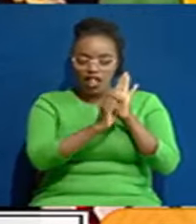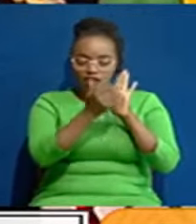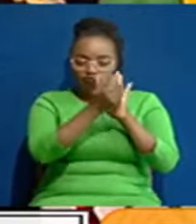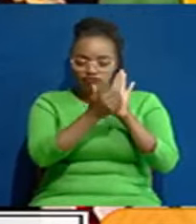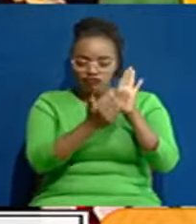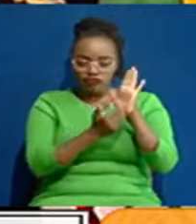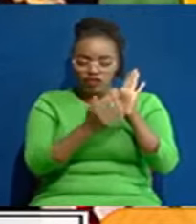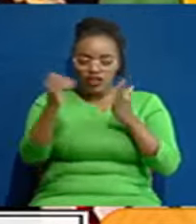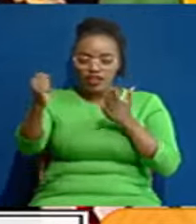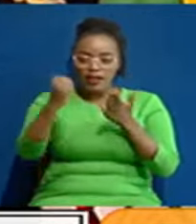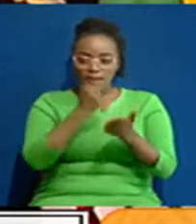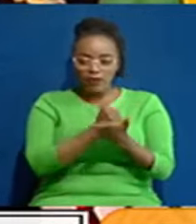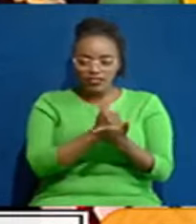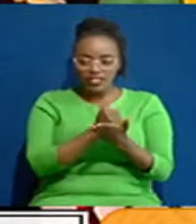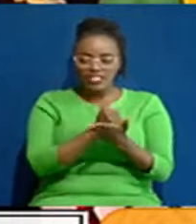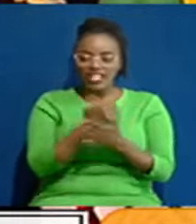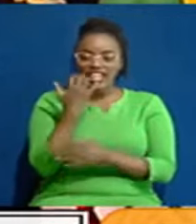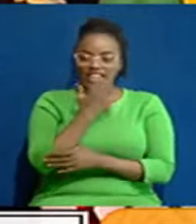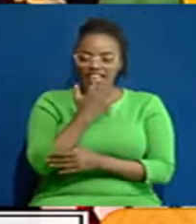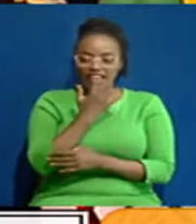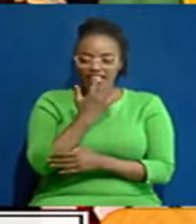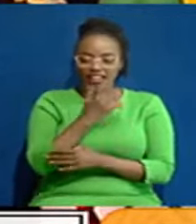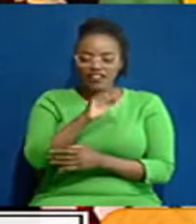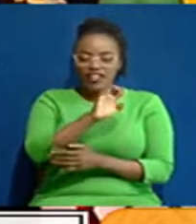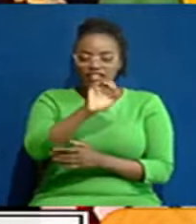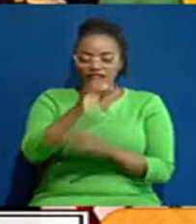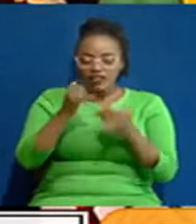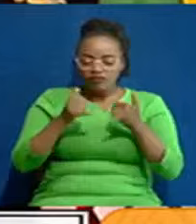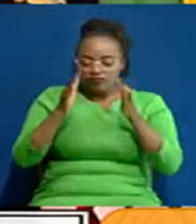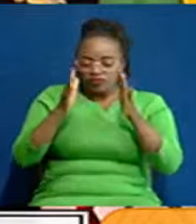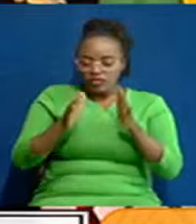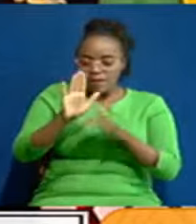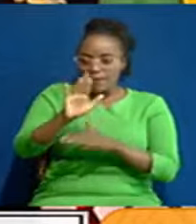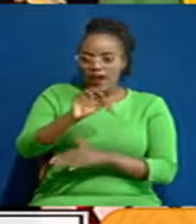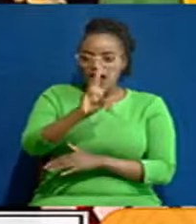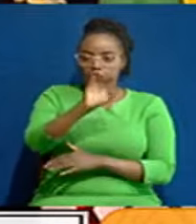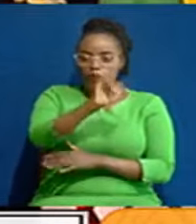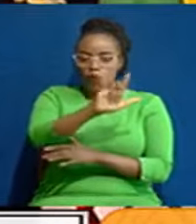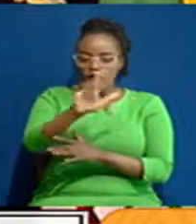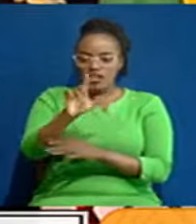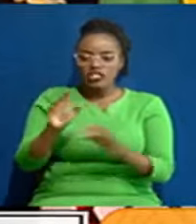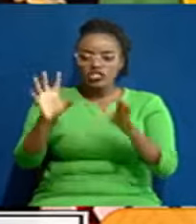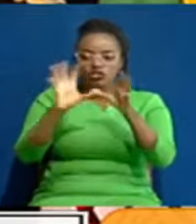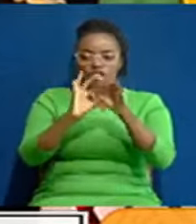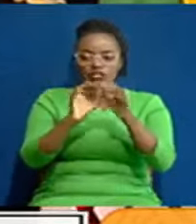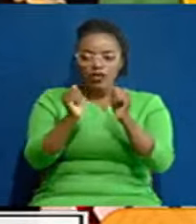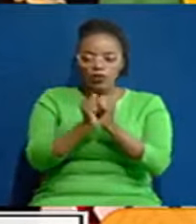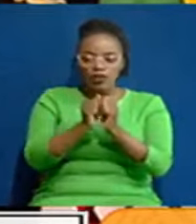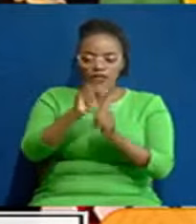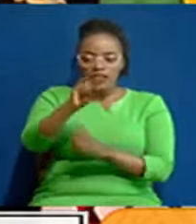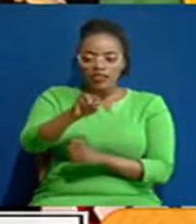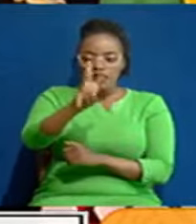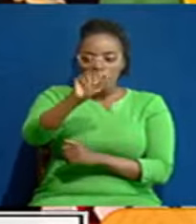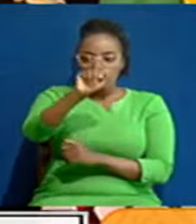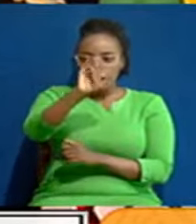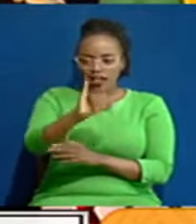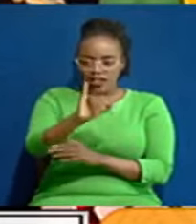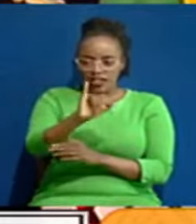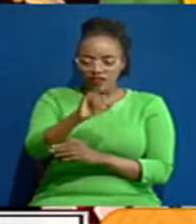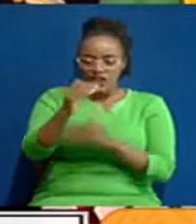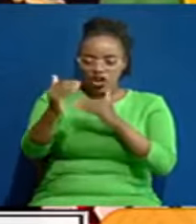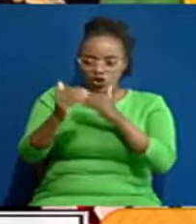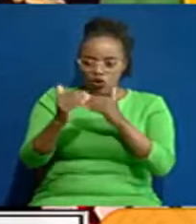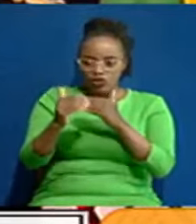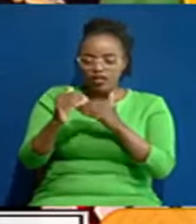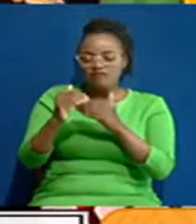and appointed Rigathi Gachagua as an executor of that will, jointly with Mwai Mathenge, his close